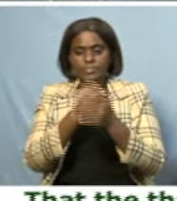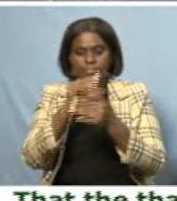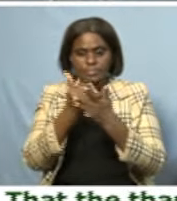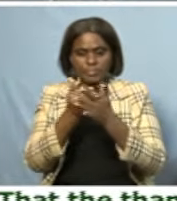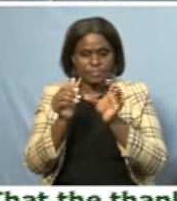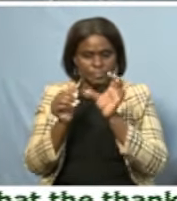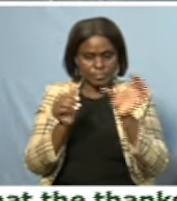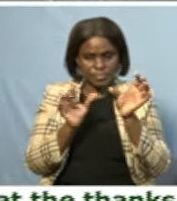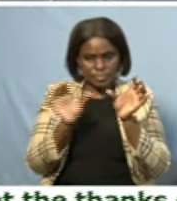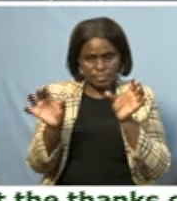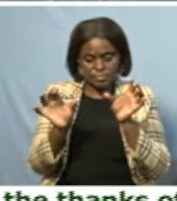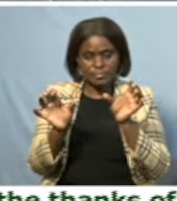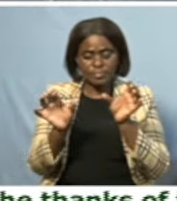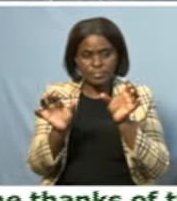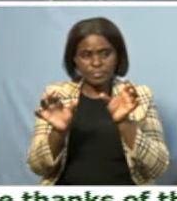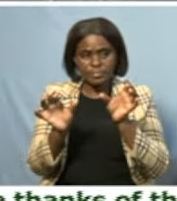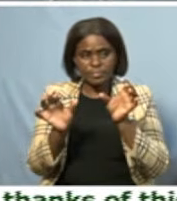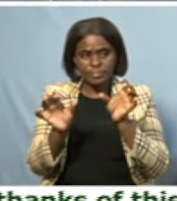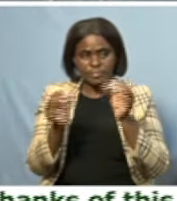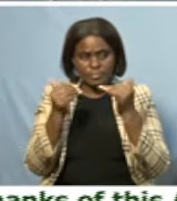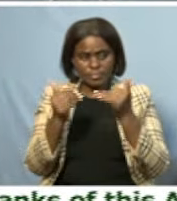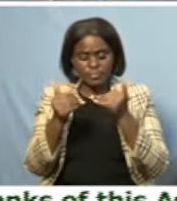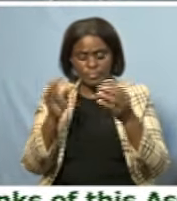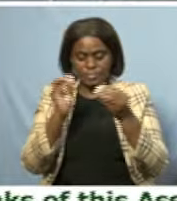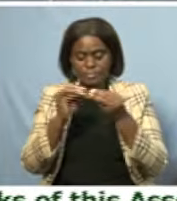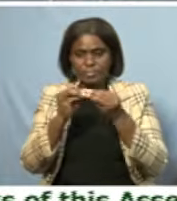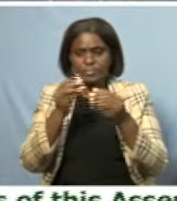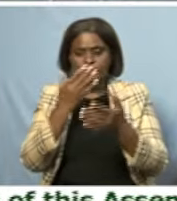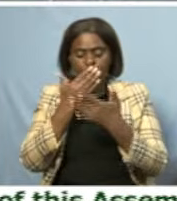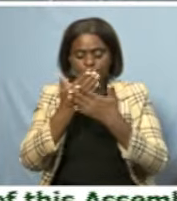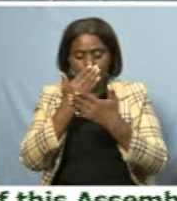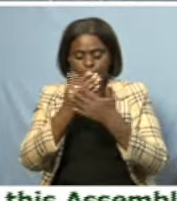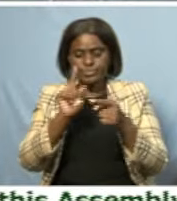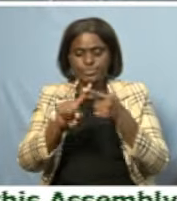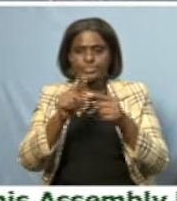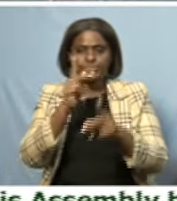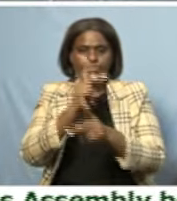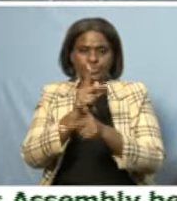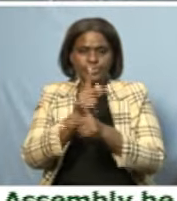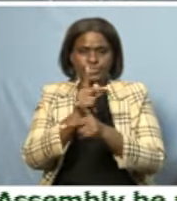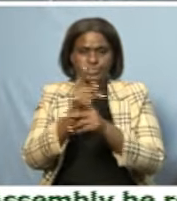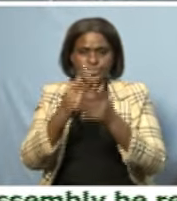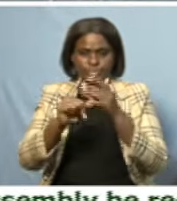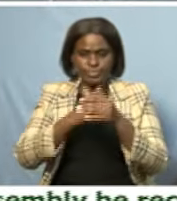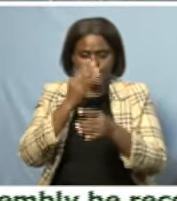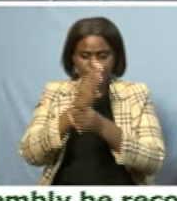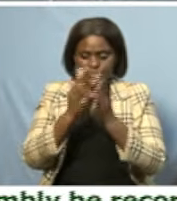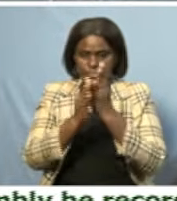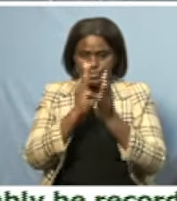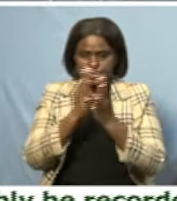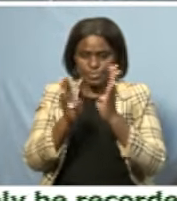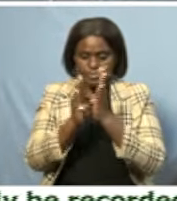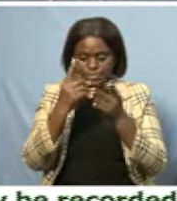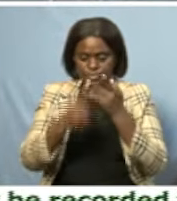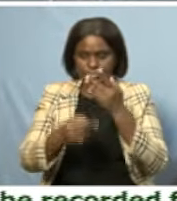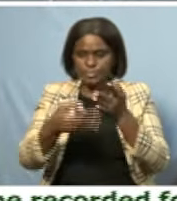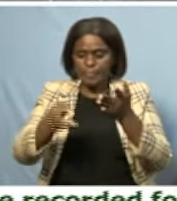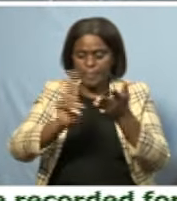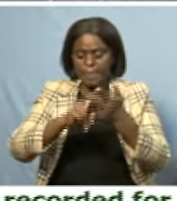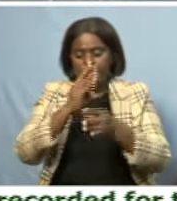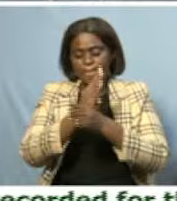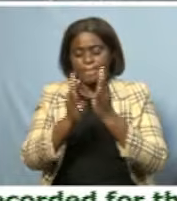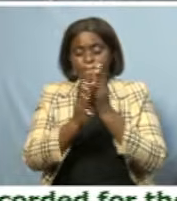all sectors. It is more cost-effective to preserve what we have built than to